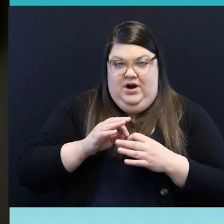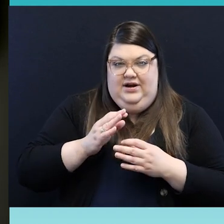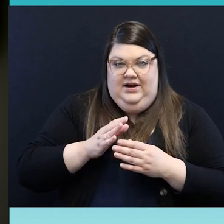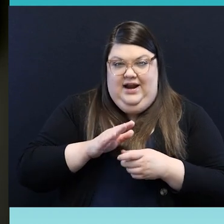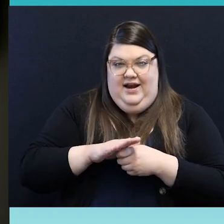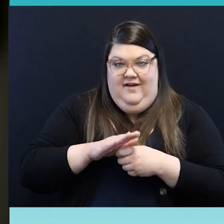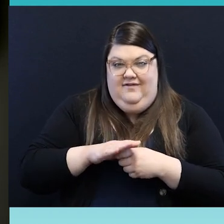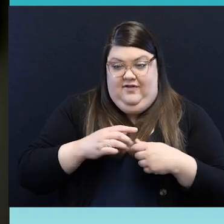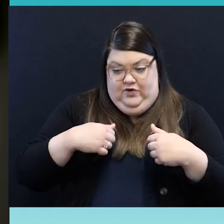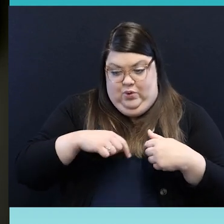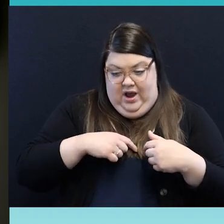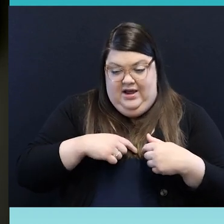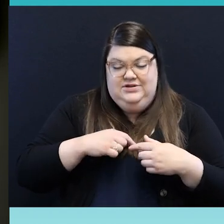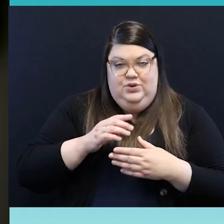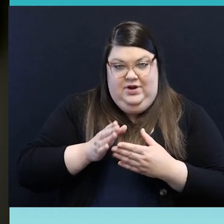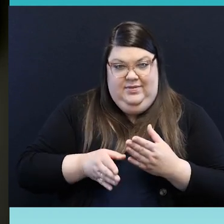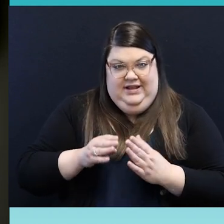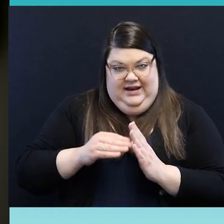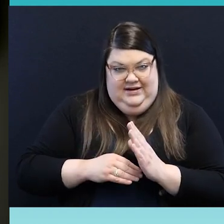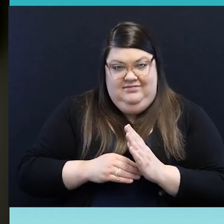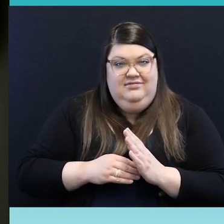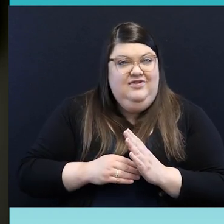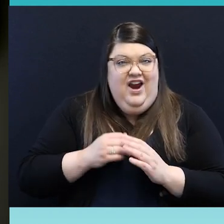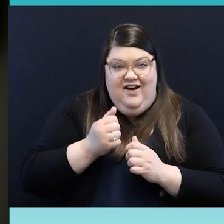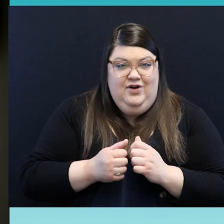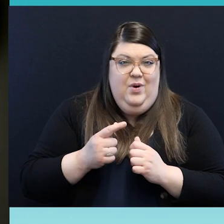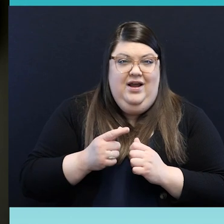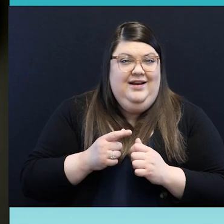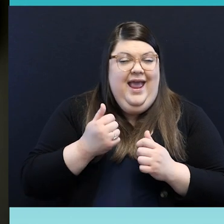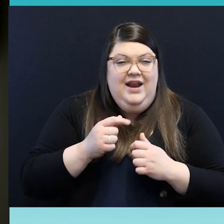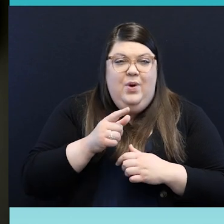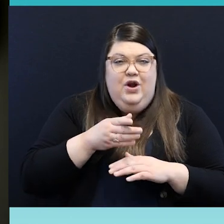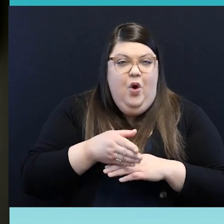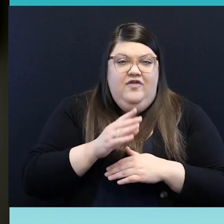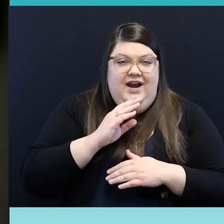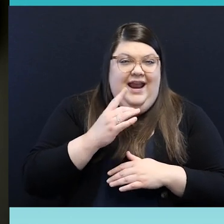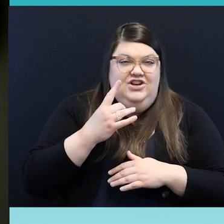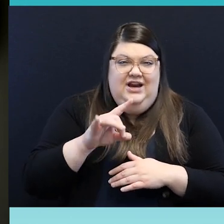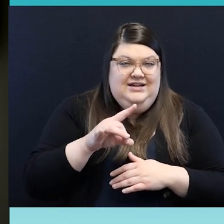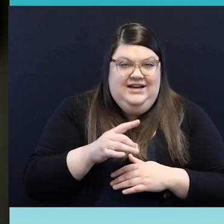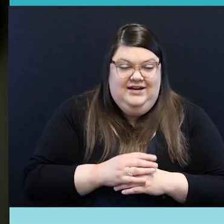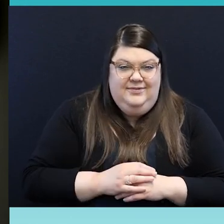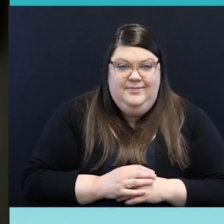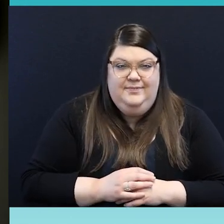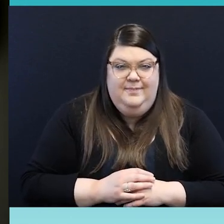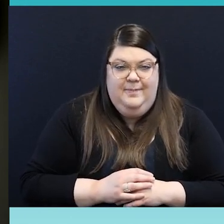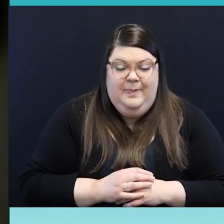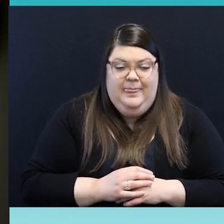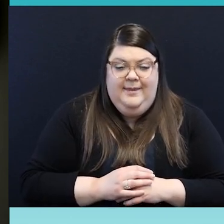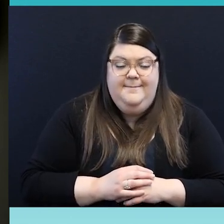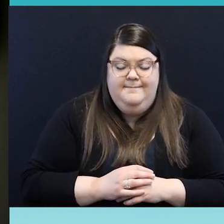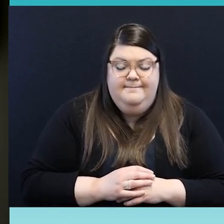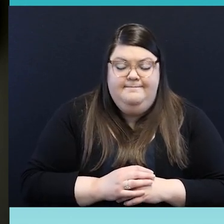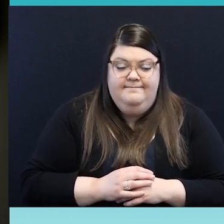documents are for all of us. They're for anyone over the age of 18, as we'll talk about a little later in the discussion.